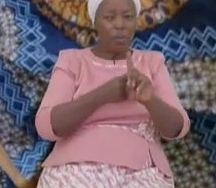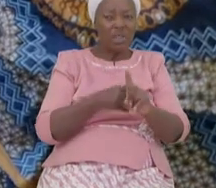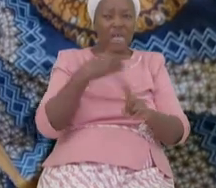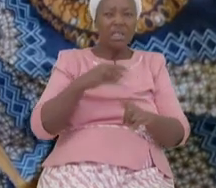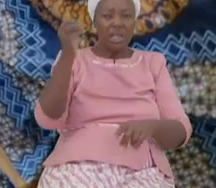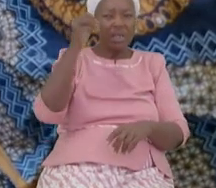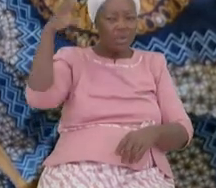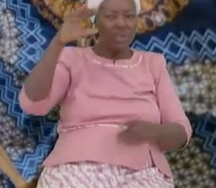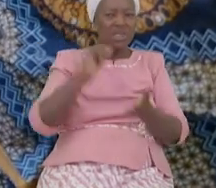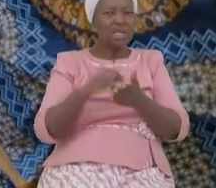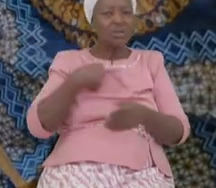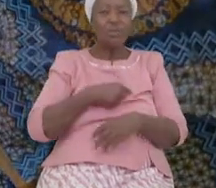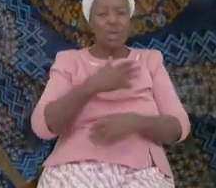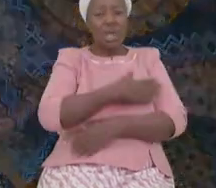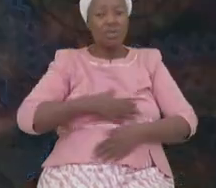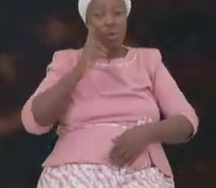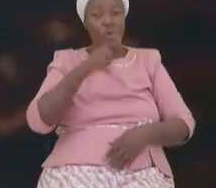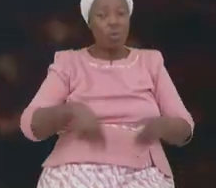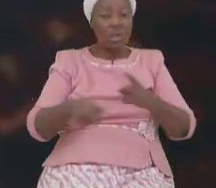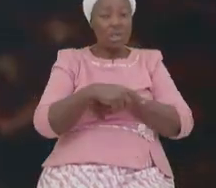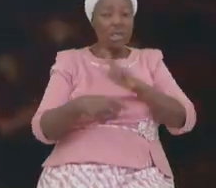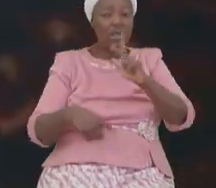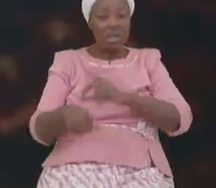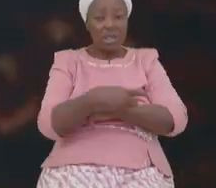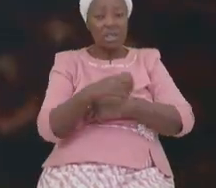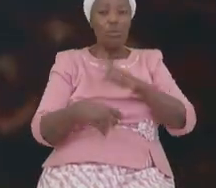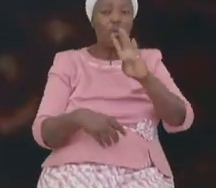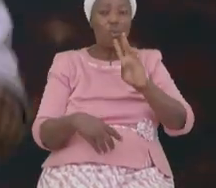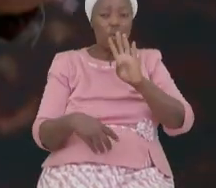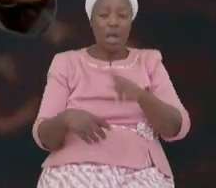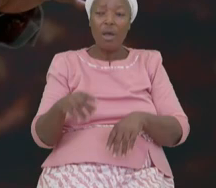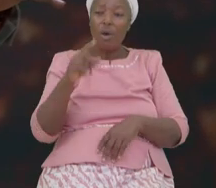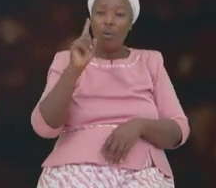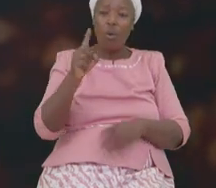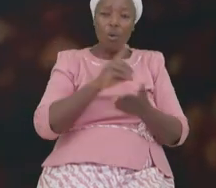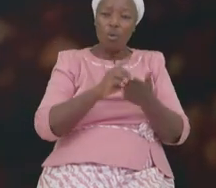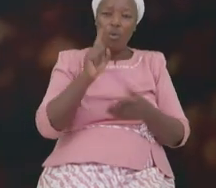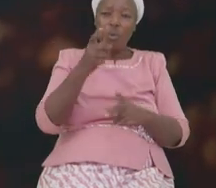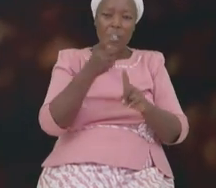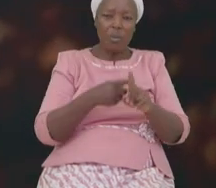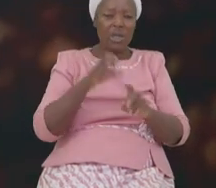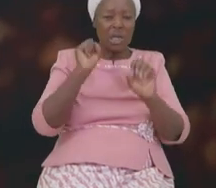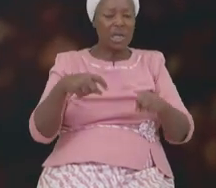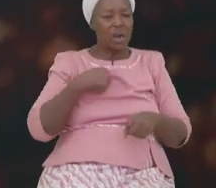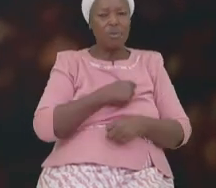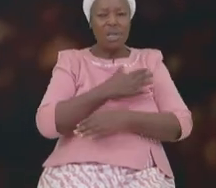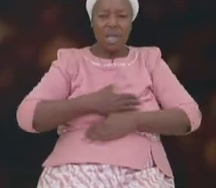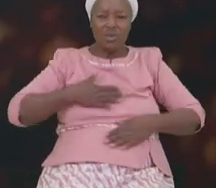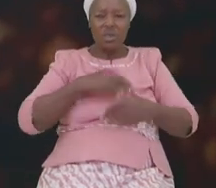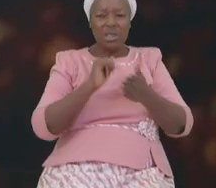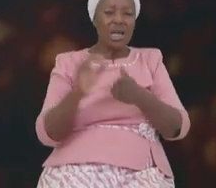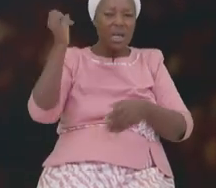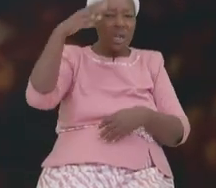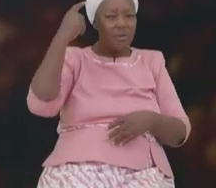we enjoyed 1 day, 3 days, 1 week, 1 month. Can we enjoy the grace for